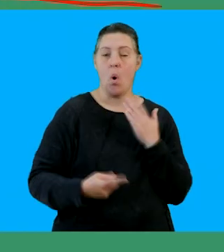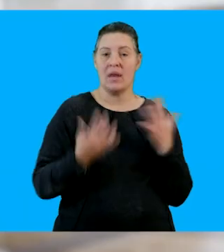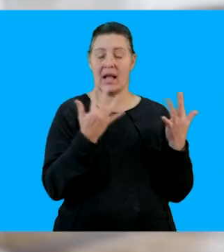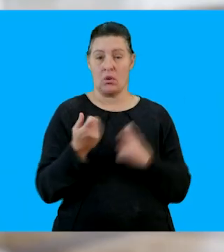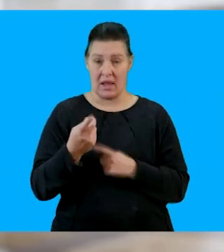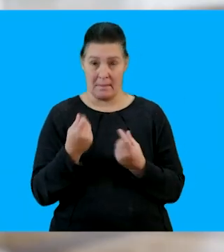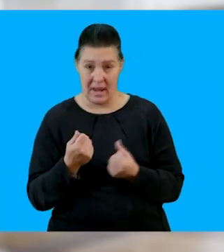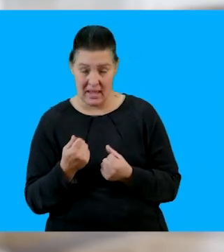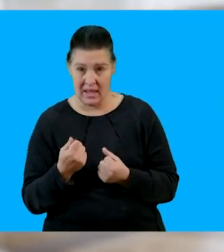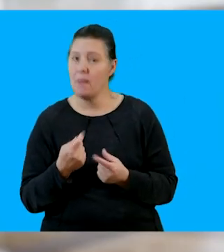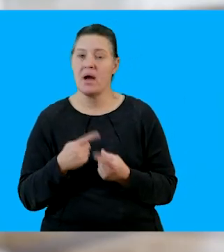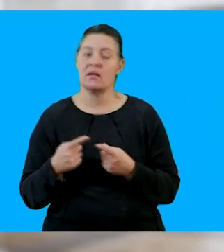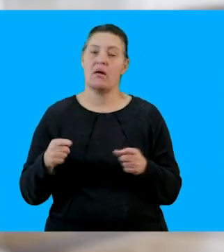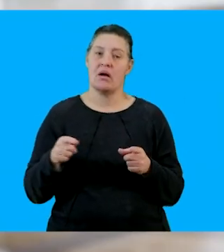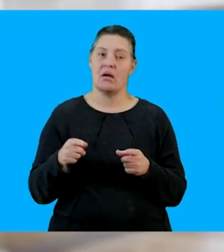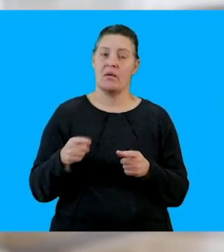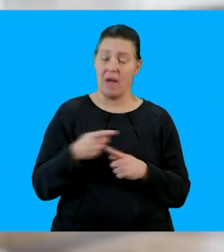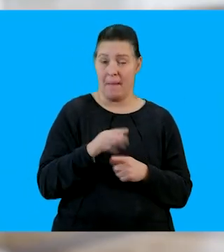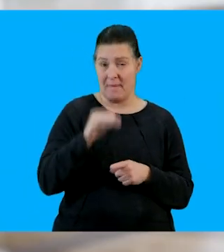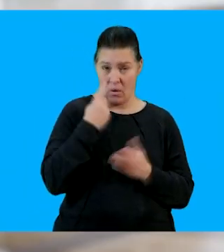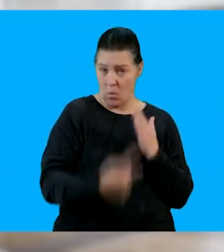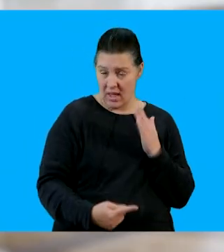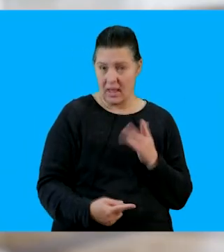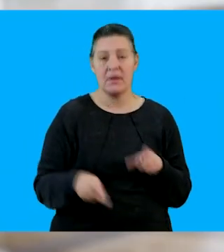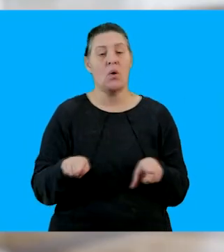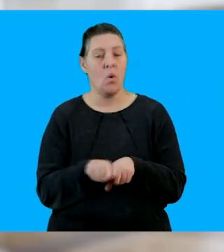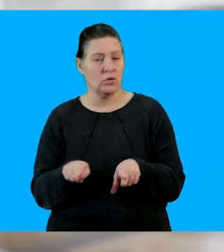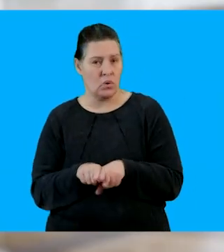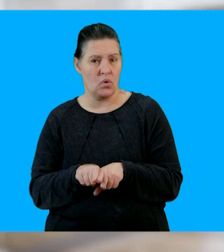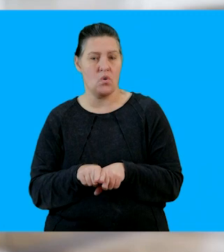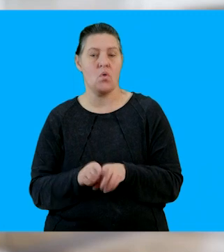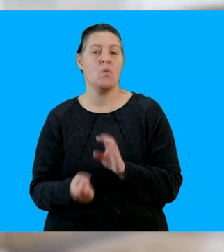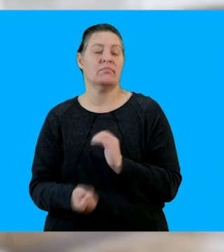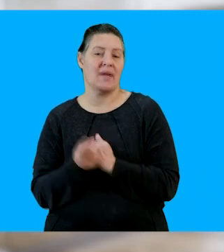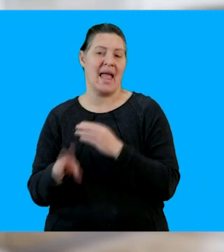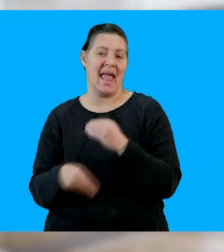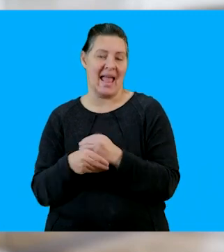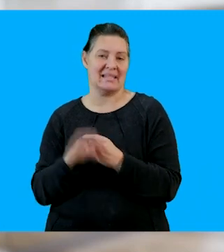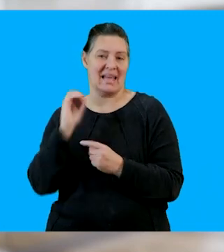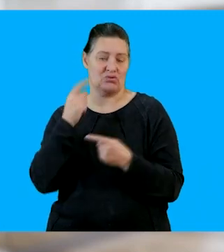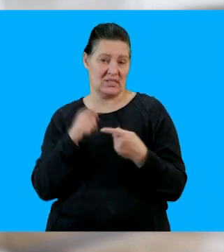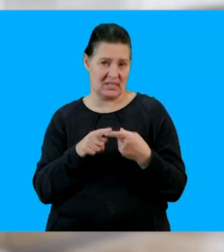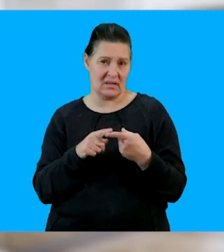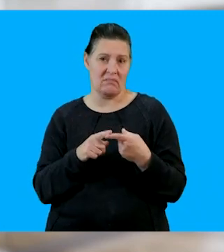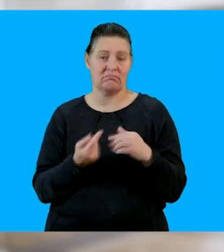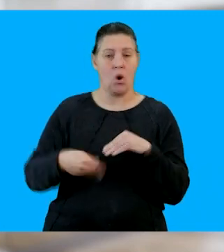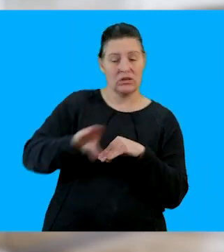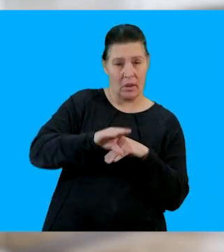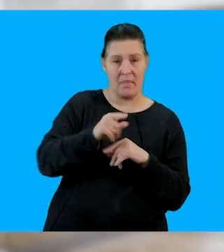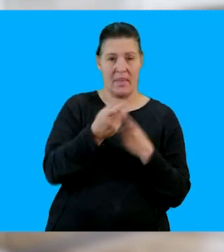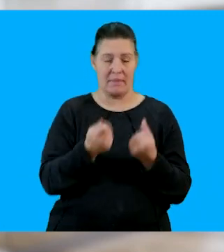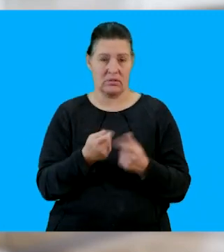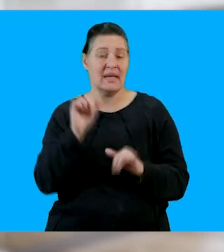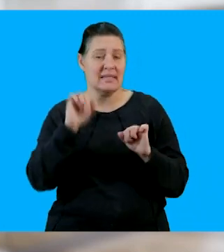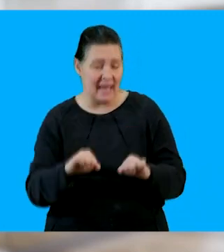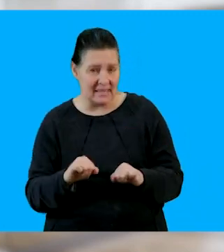only calculate the money that is going to be given us by the bank. We are going to add an interest on top of that amount